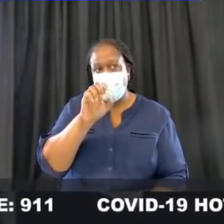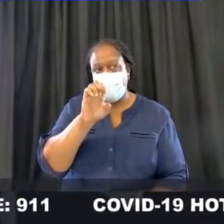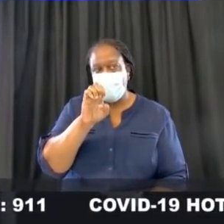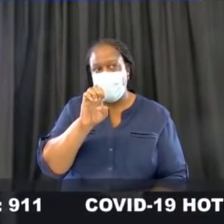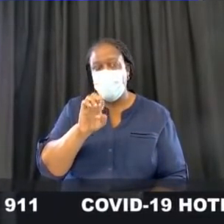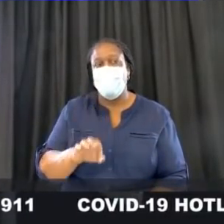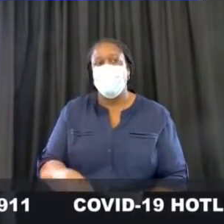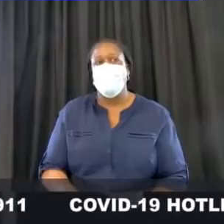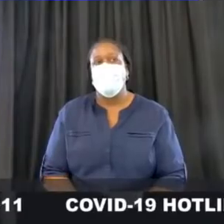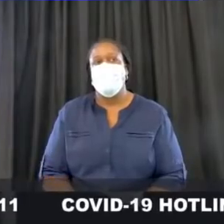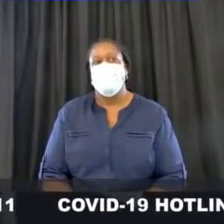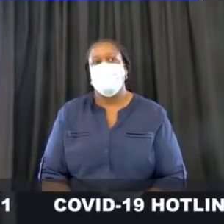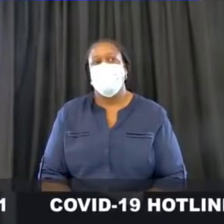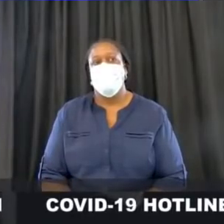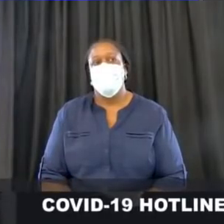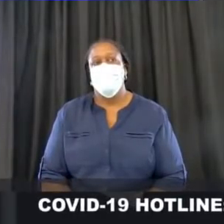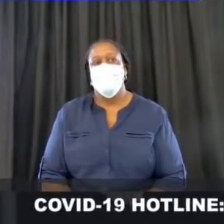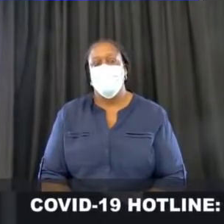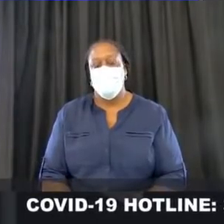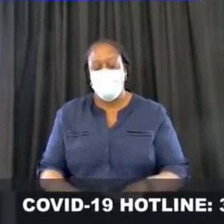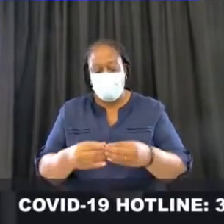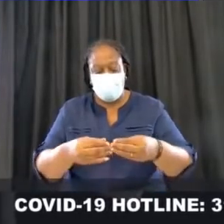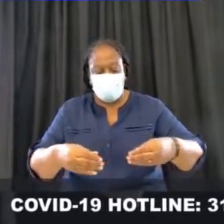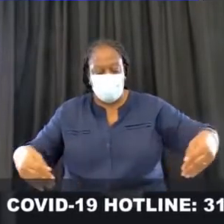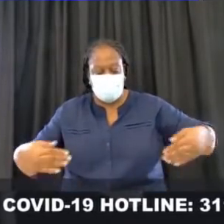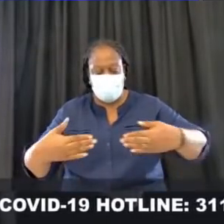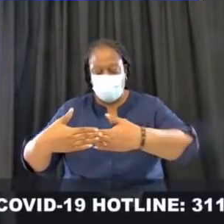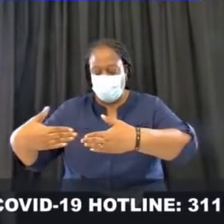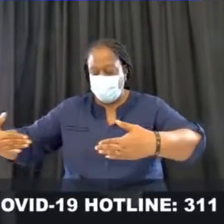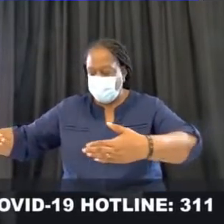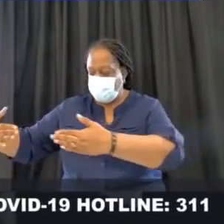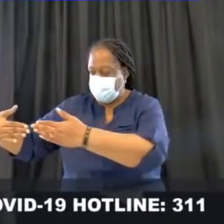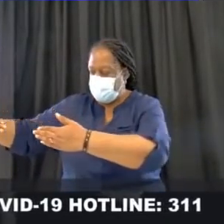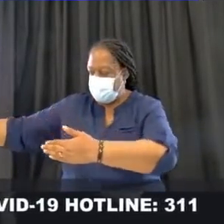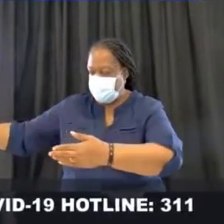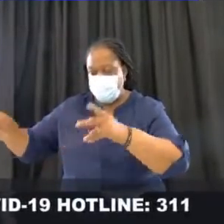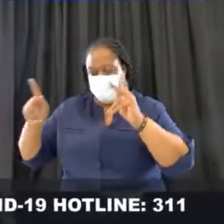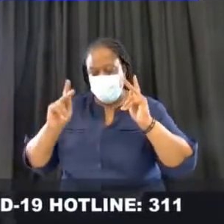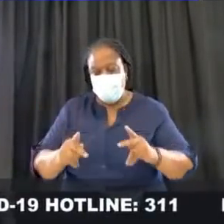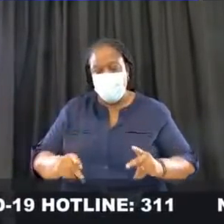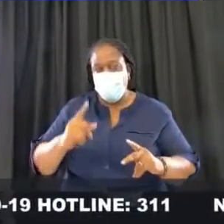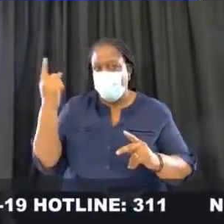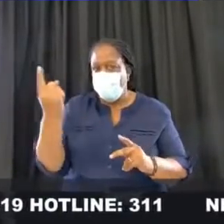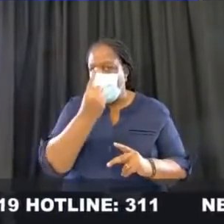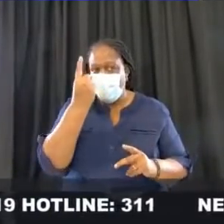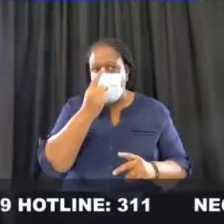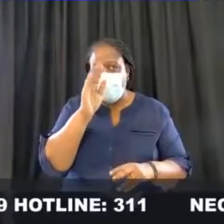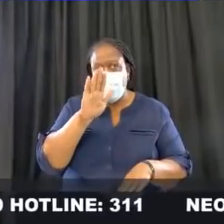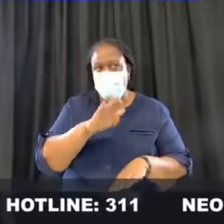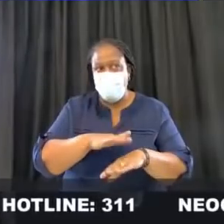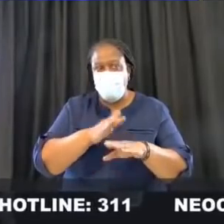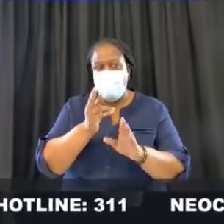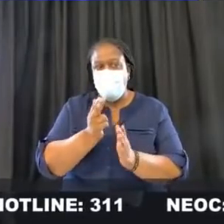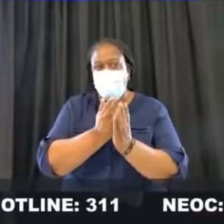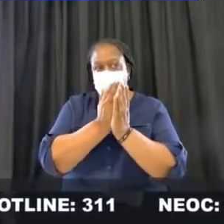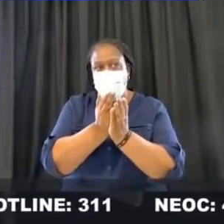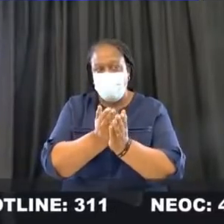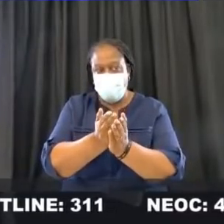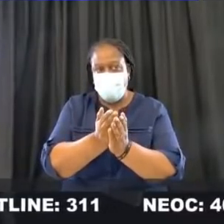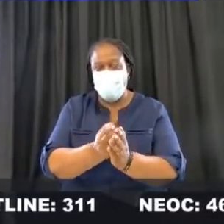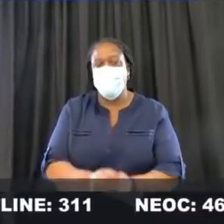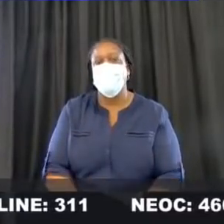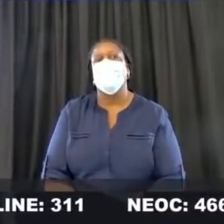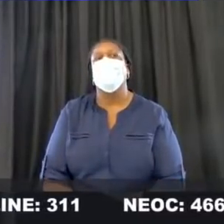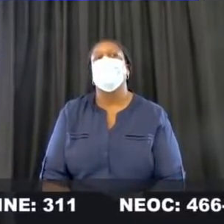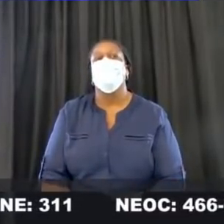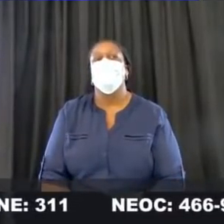image. This is the proposed fencing. And then this fencing basically will also see that behind by the Pelican Mall, there will be